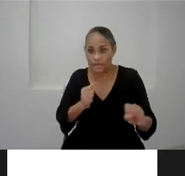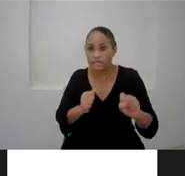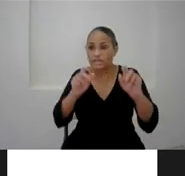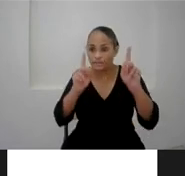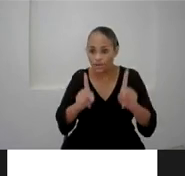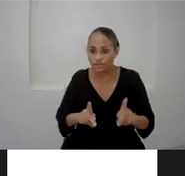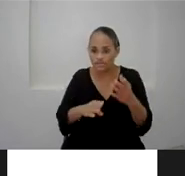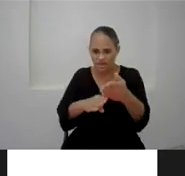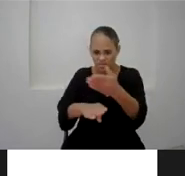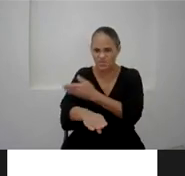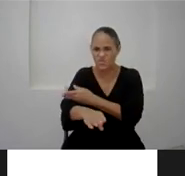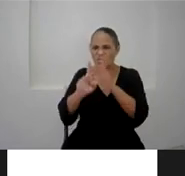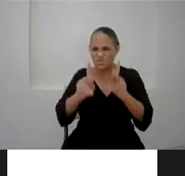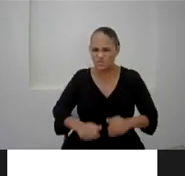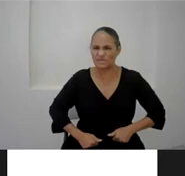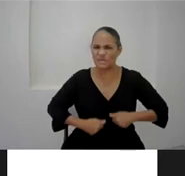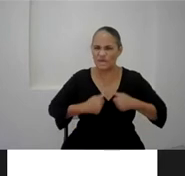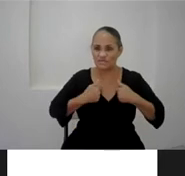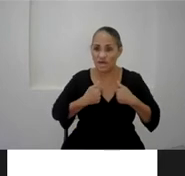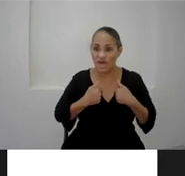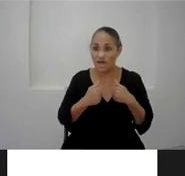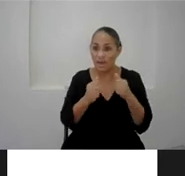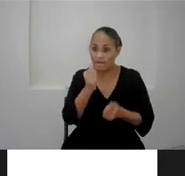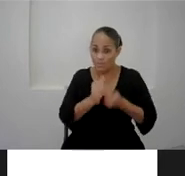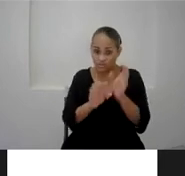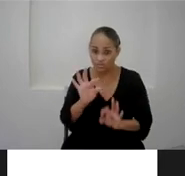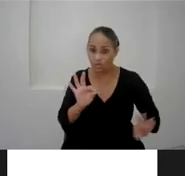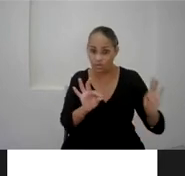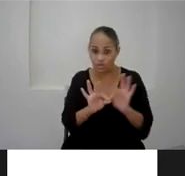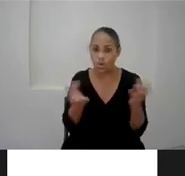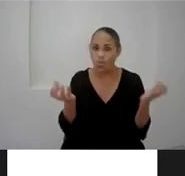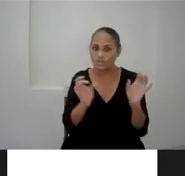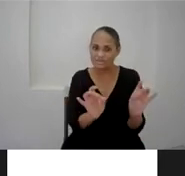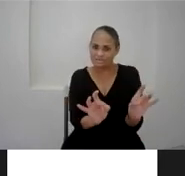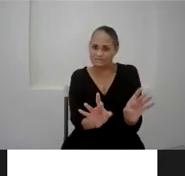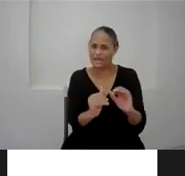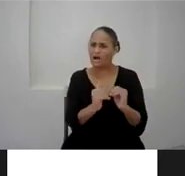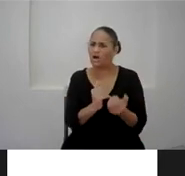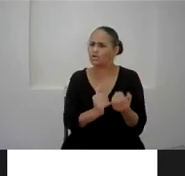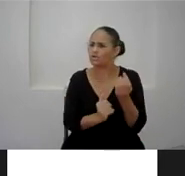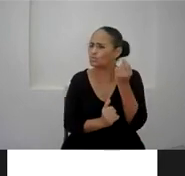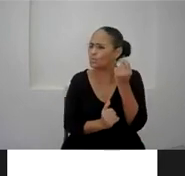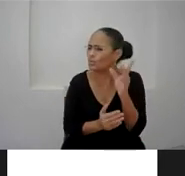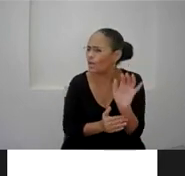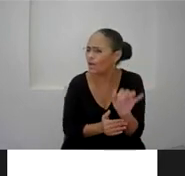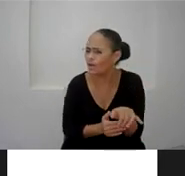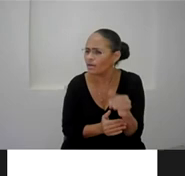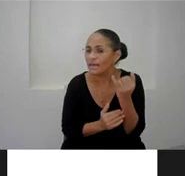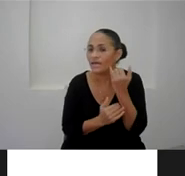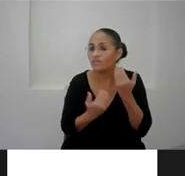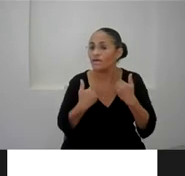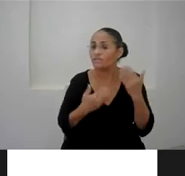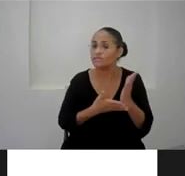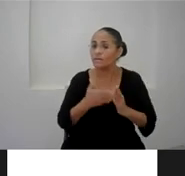Most important also, what do they dislike? And again, how do you know what it is? If we have somebody